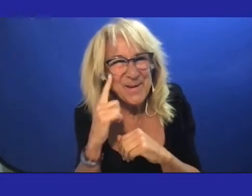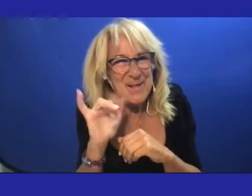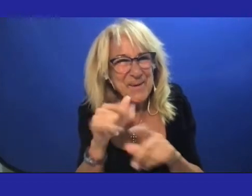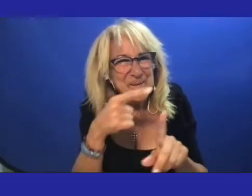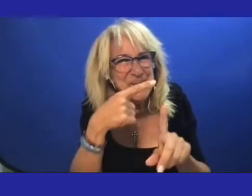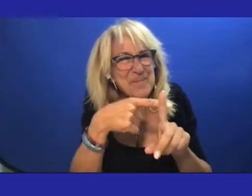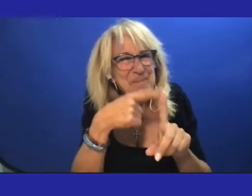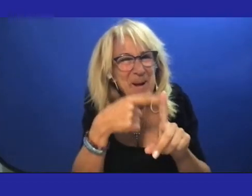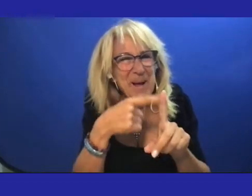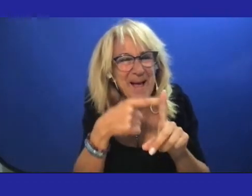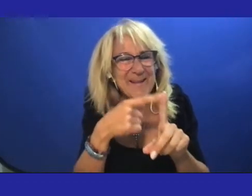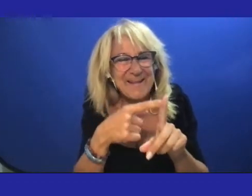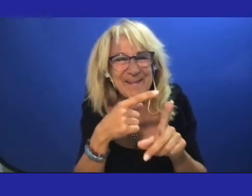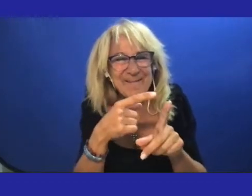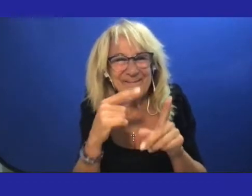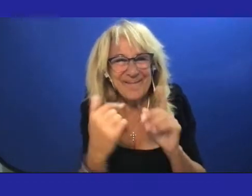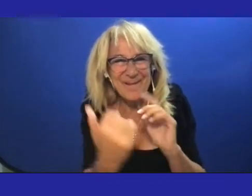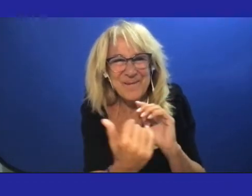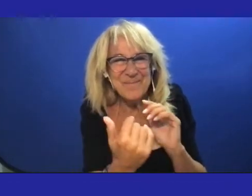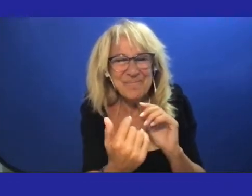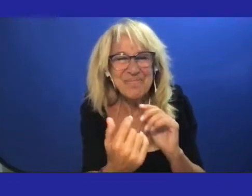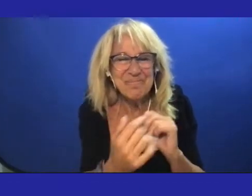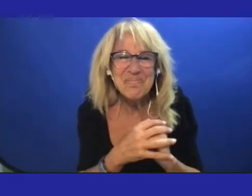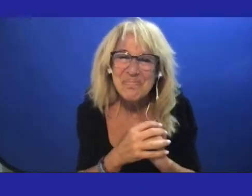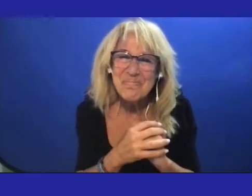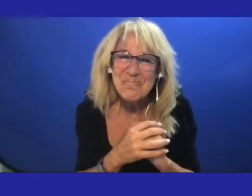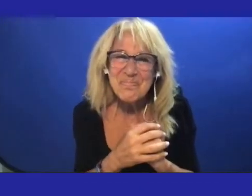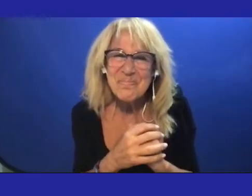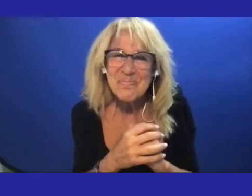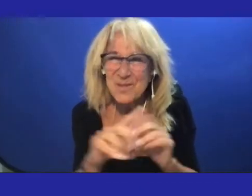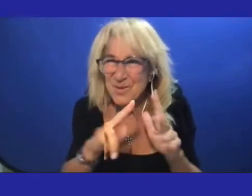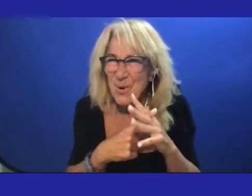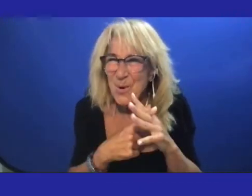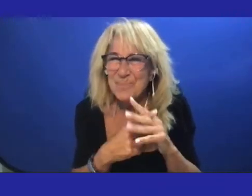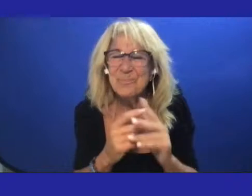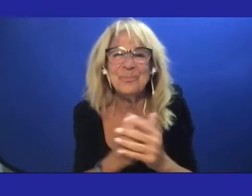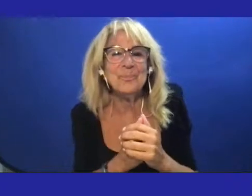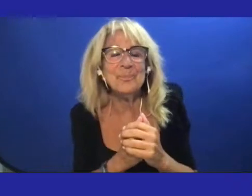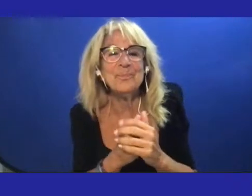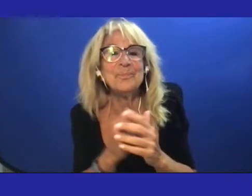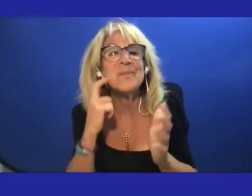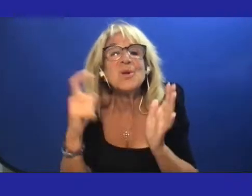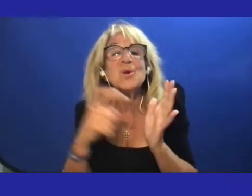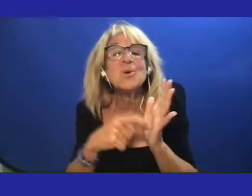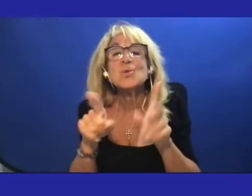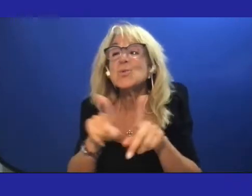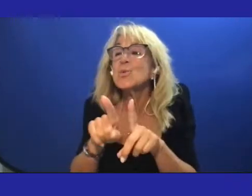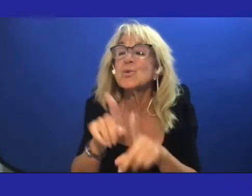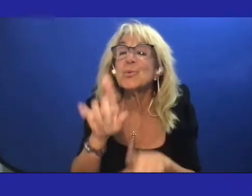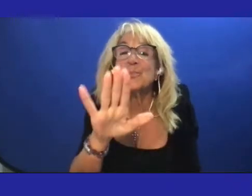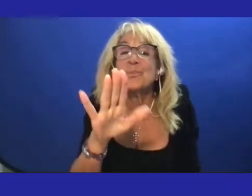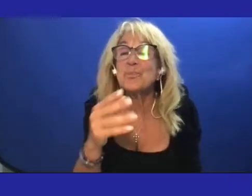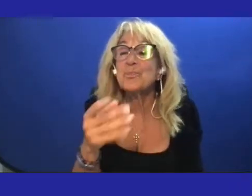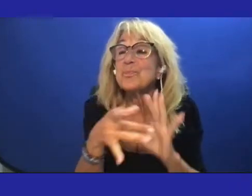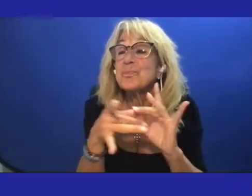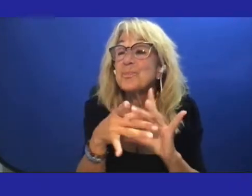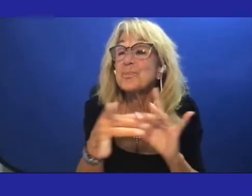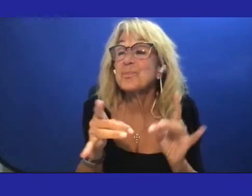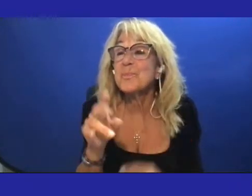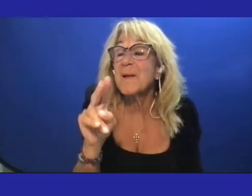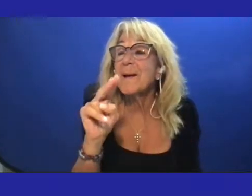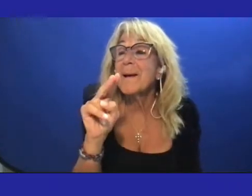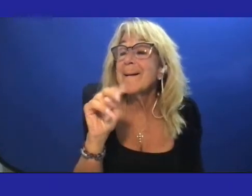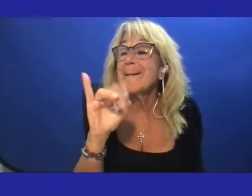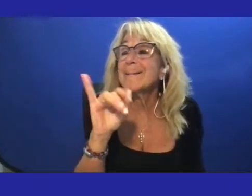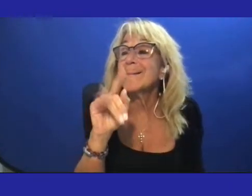direction, to begin with. And I did also notice, I just want to say, Natalia, I noticed that you were reading